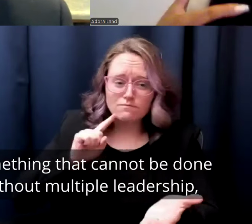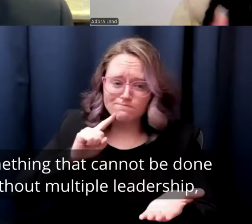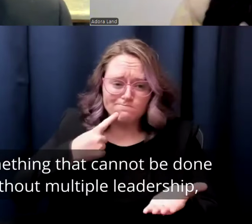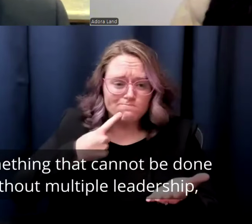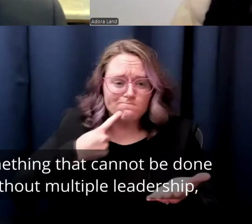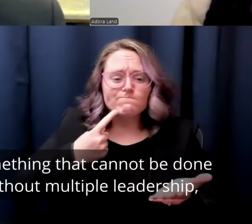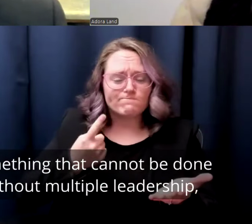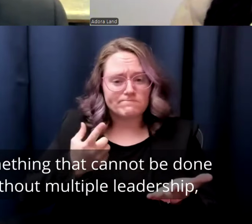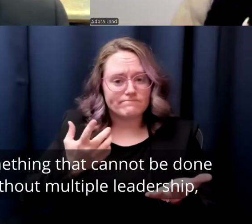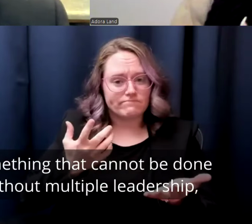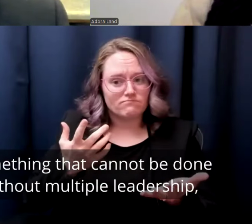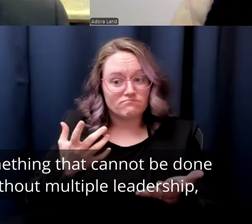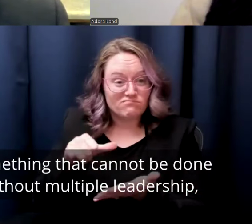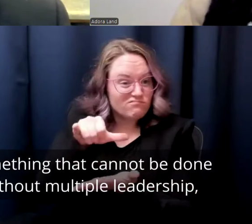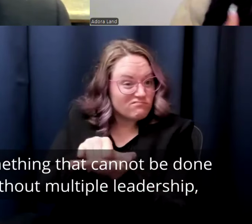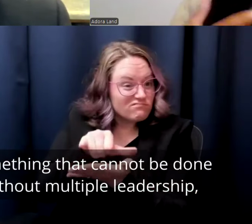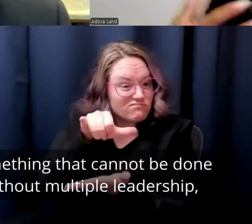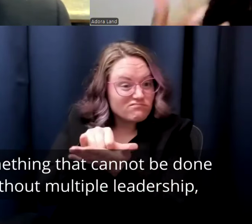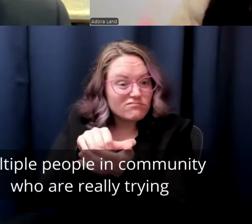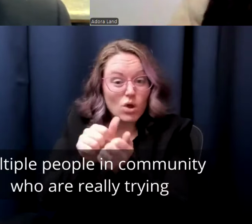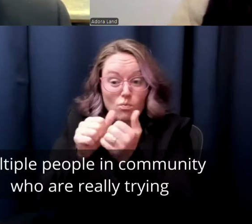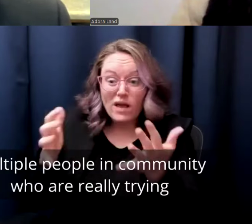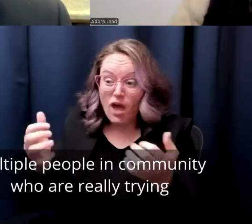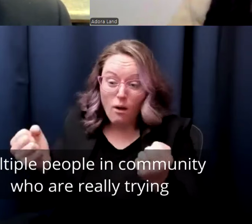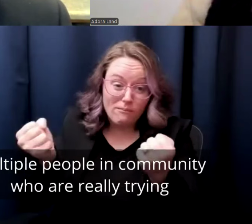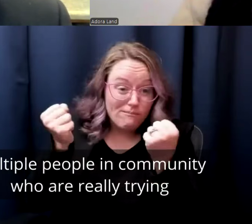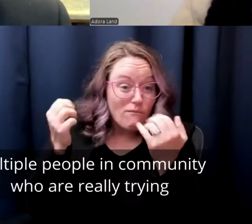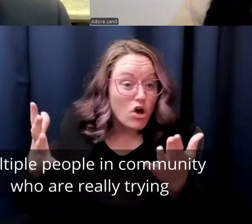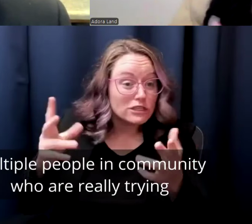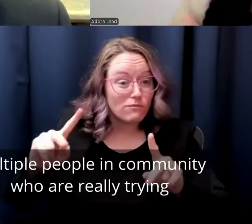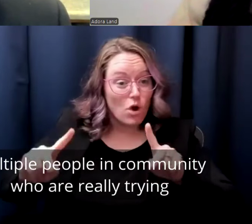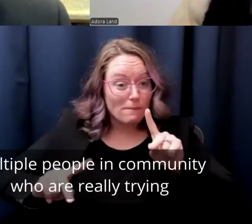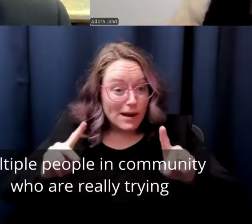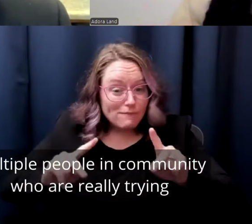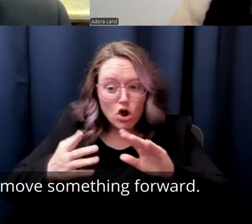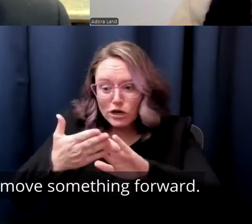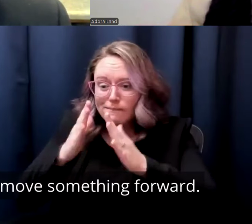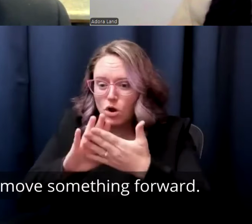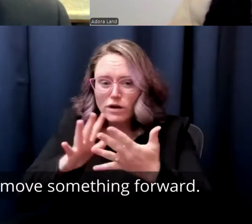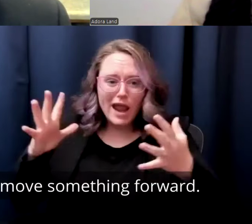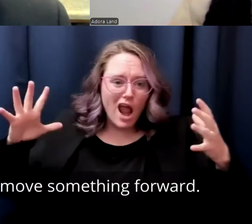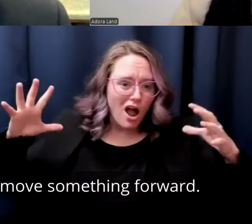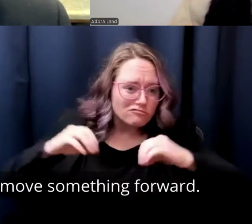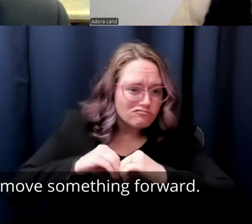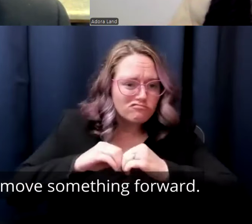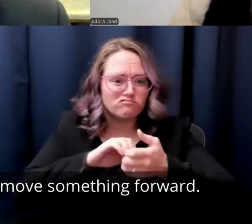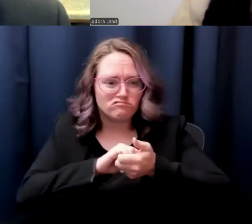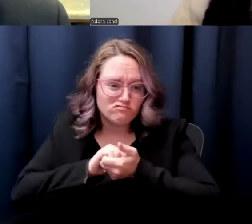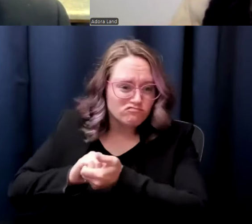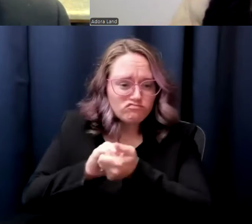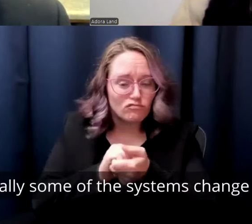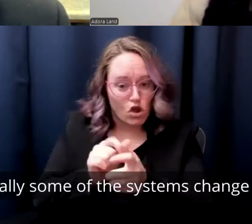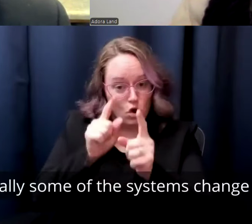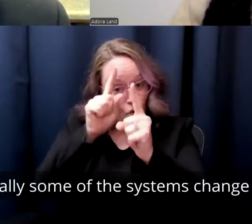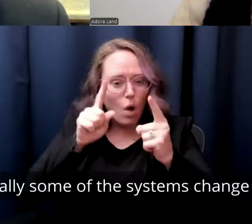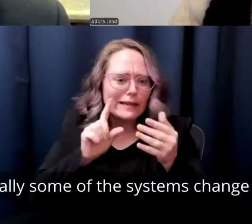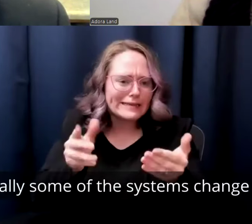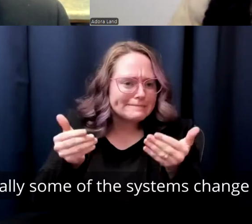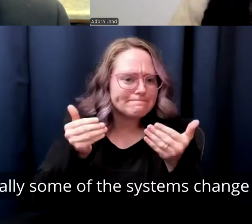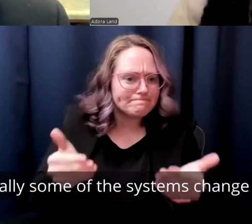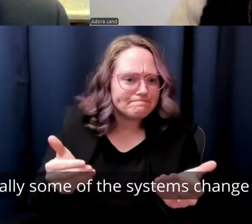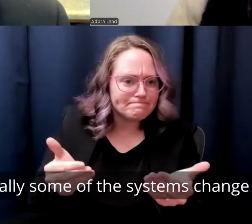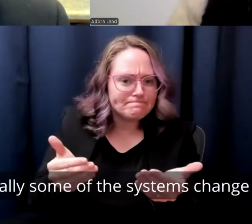done without multiple leadership, multiple people in community who are really trying to move something forward. This is really